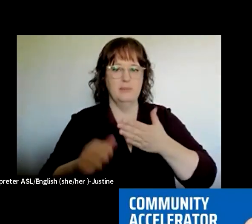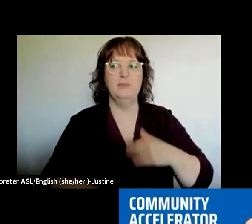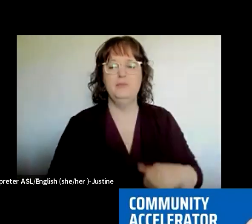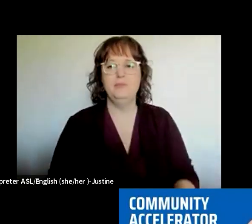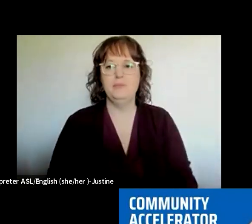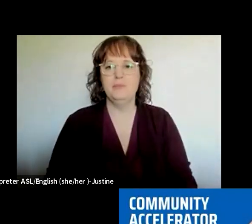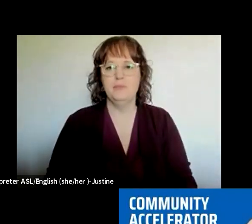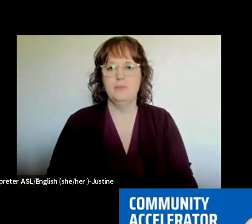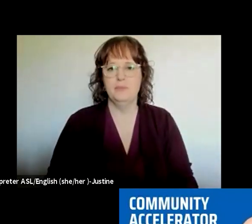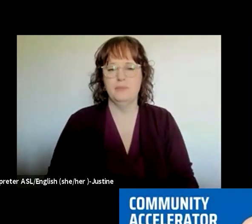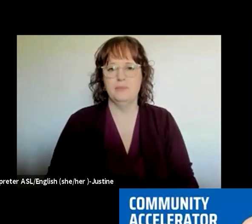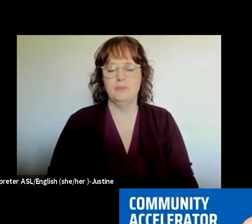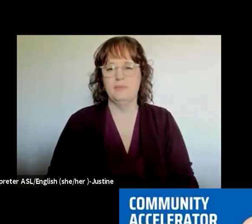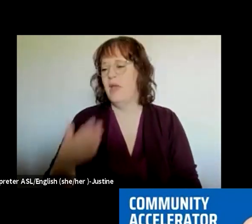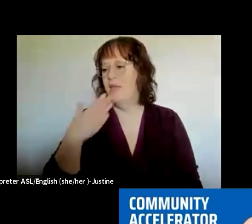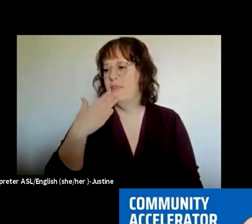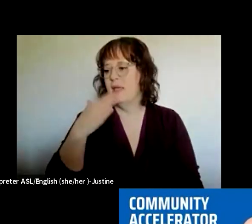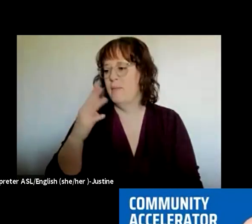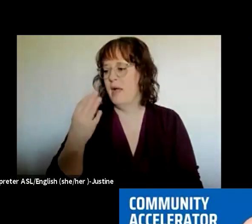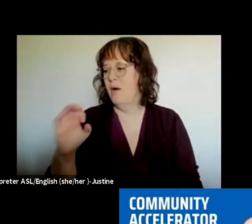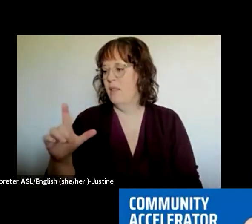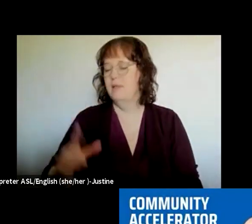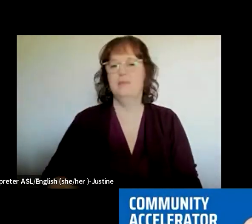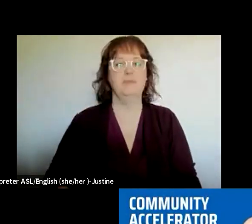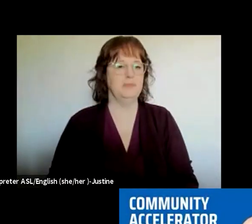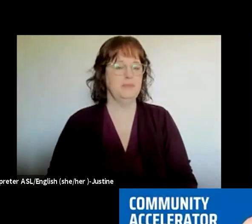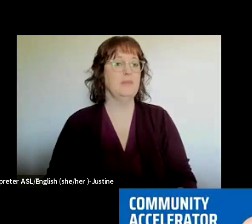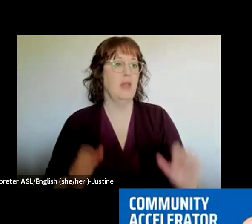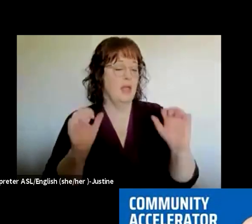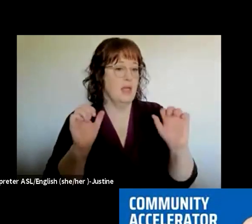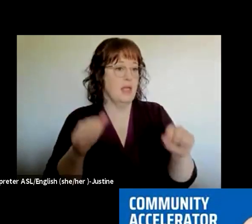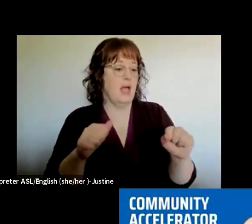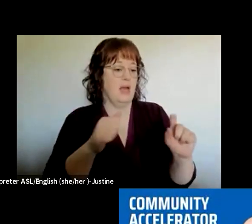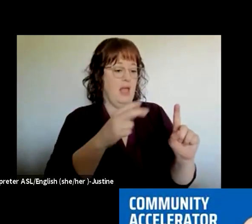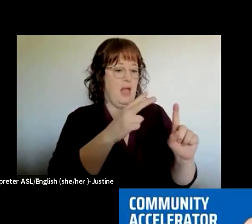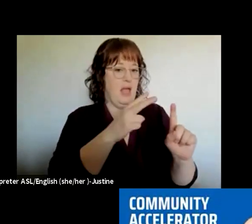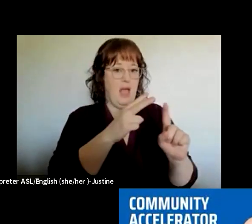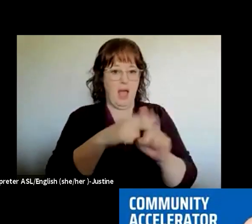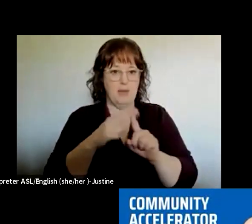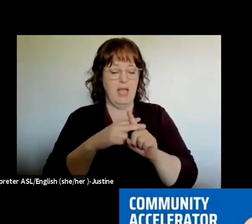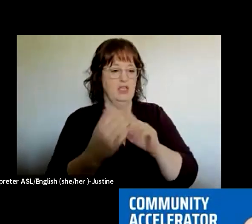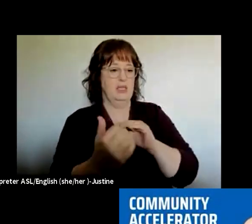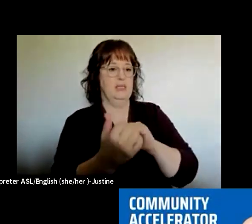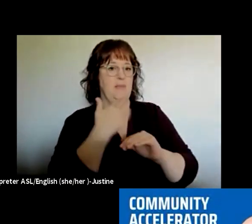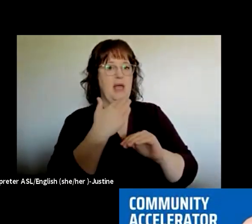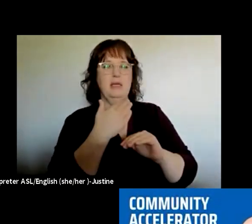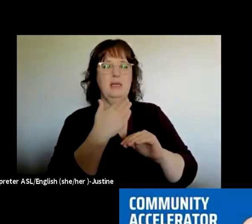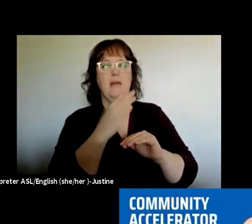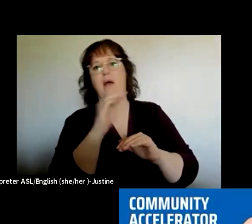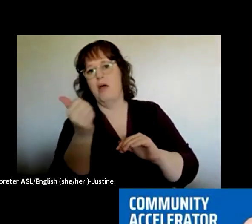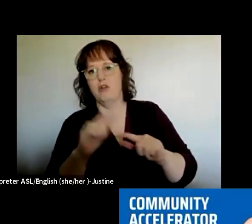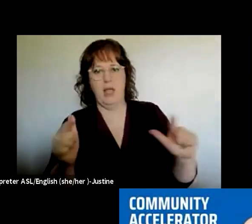Michael. Our next question is, can applications be submitted in languages other than